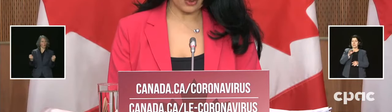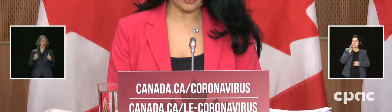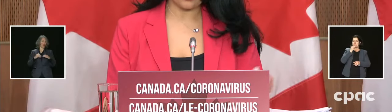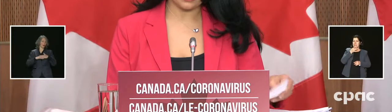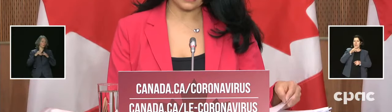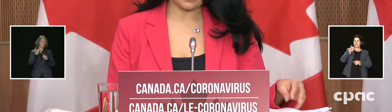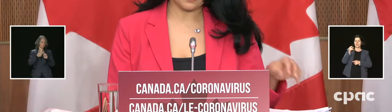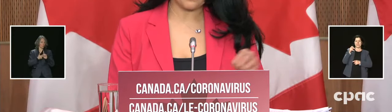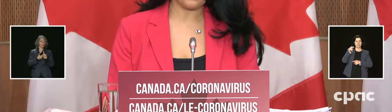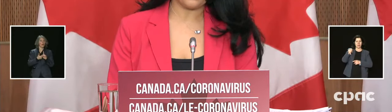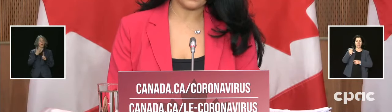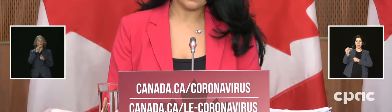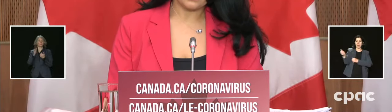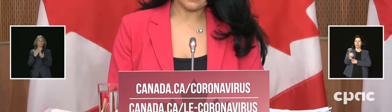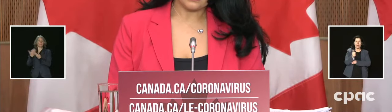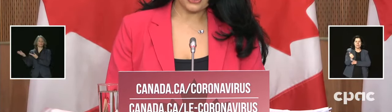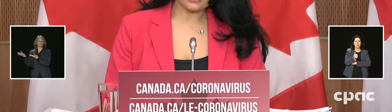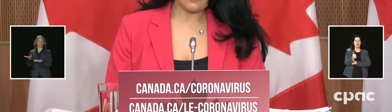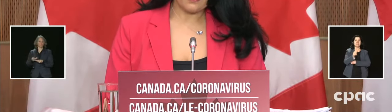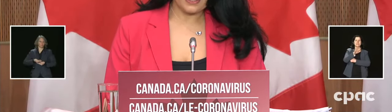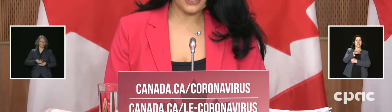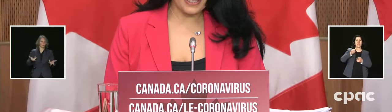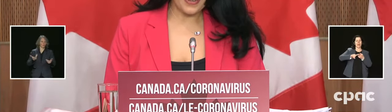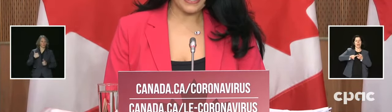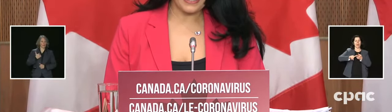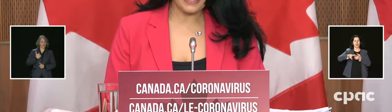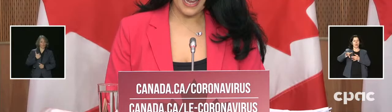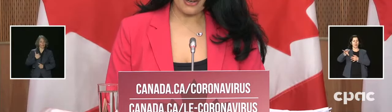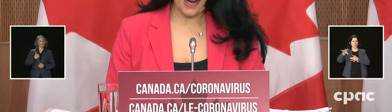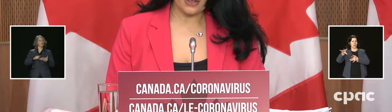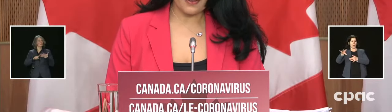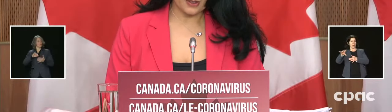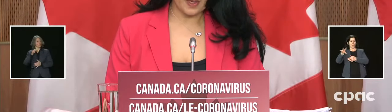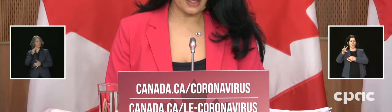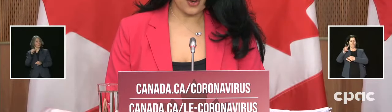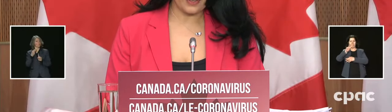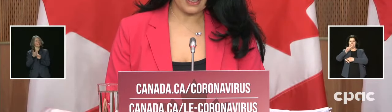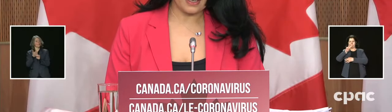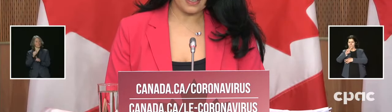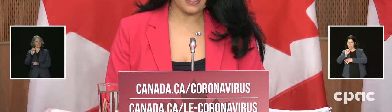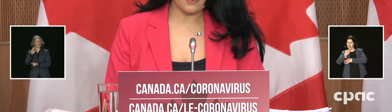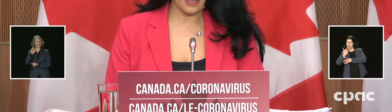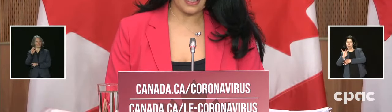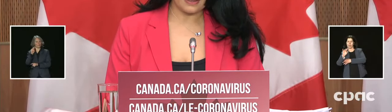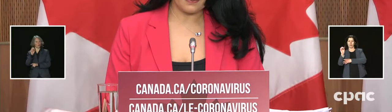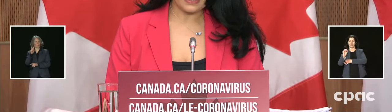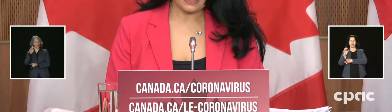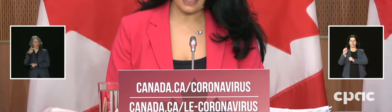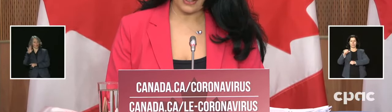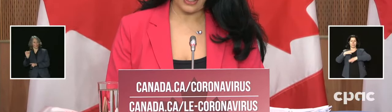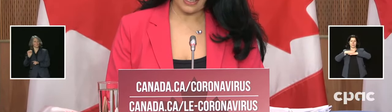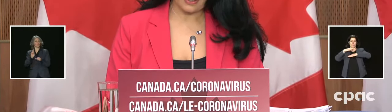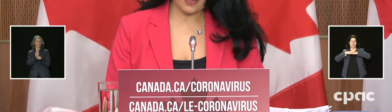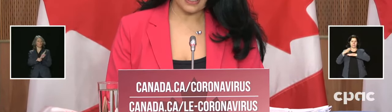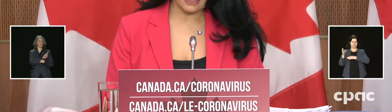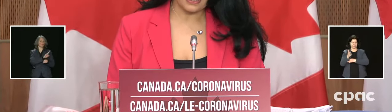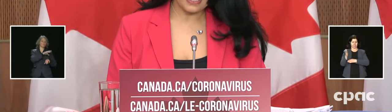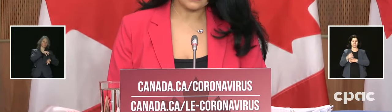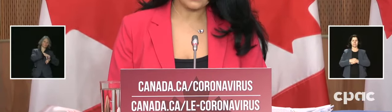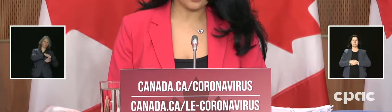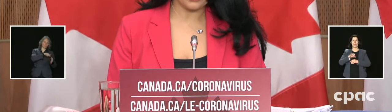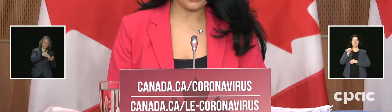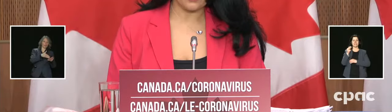can be distributed across Canada. The Janssen vaccine is an adenovirus vector-based COVID-19 vaccine, like the AstraZeneca